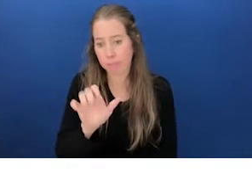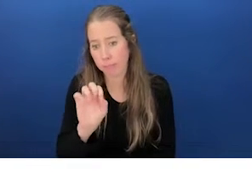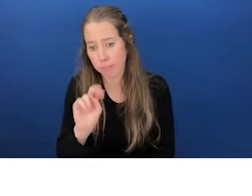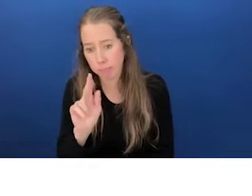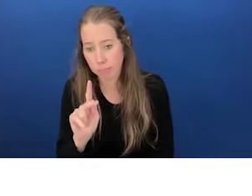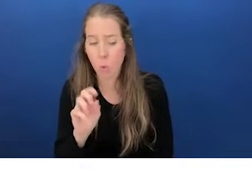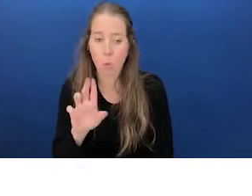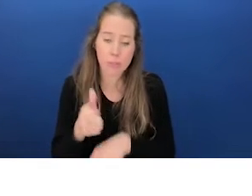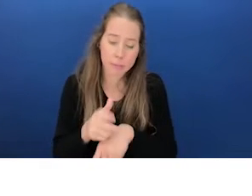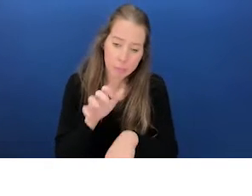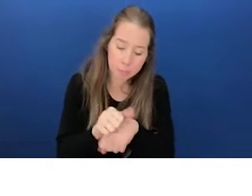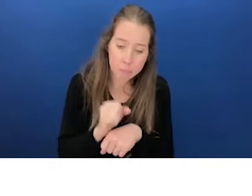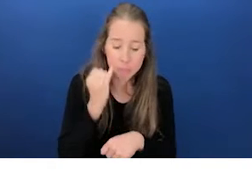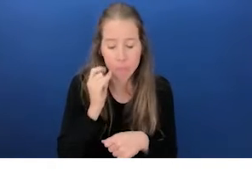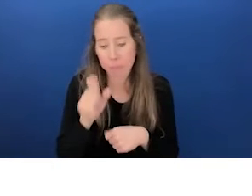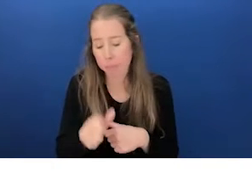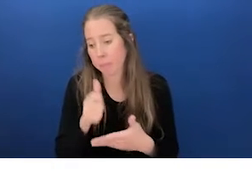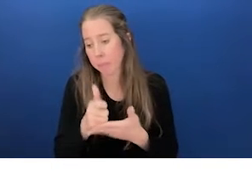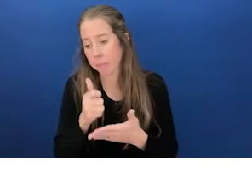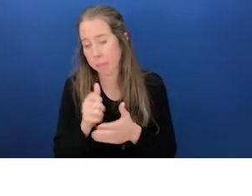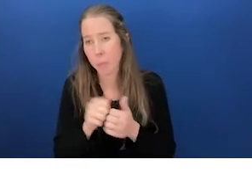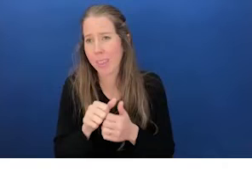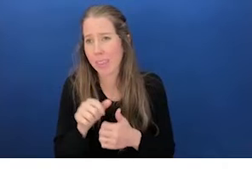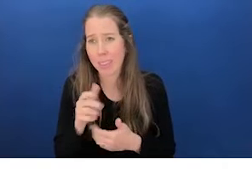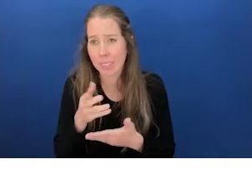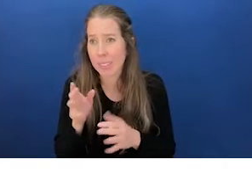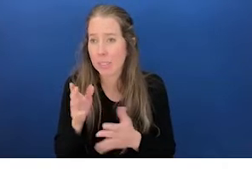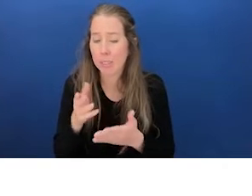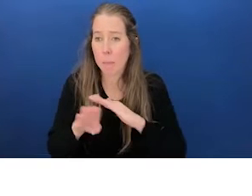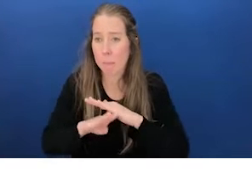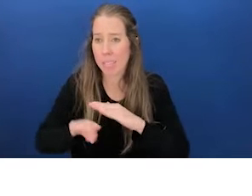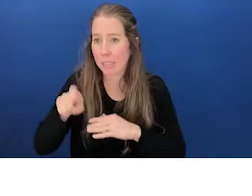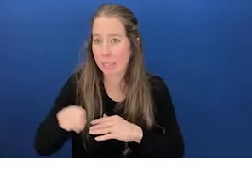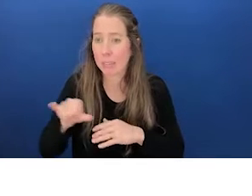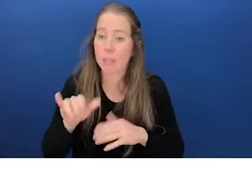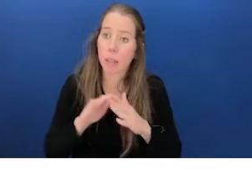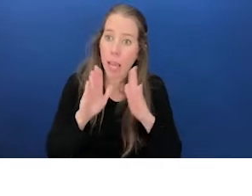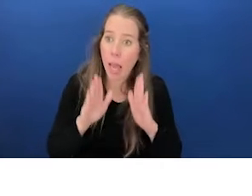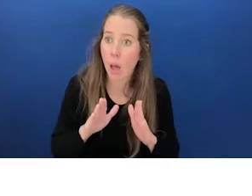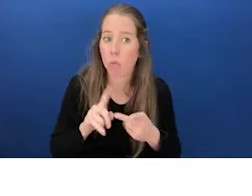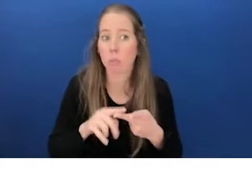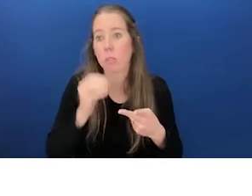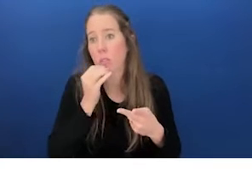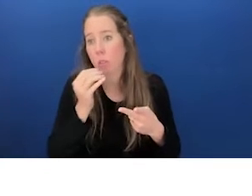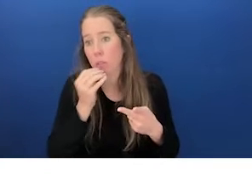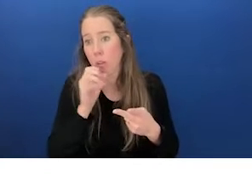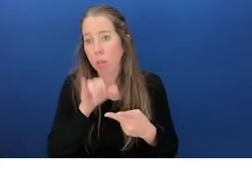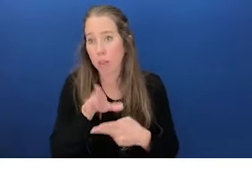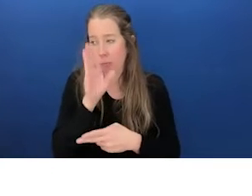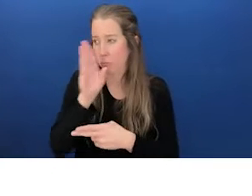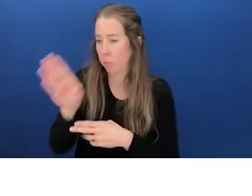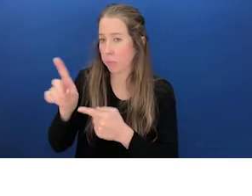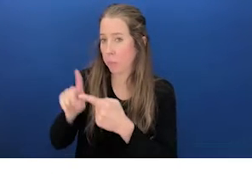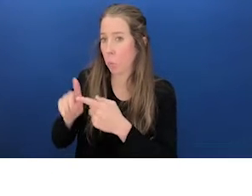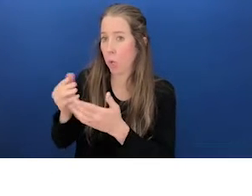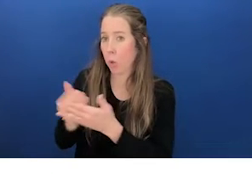requesting assistance for basic needs like housing and food, that goes directly to the new program